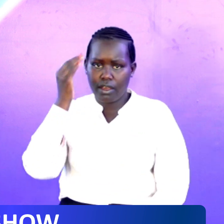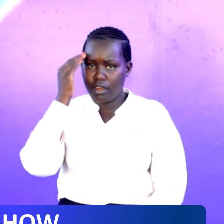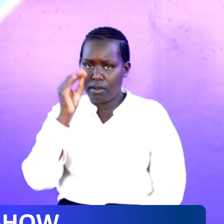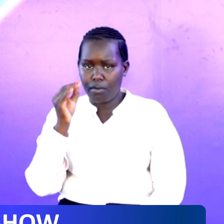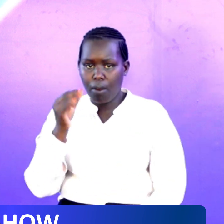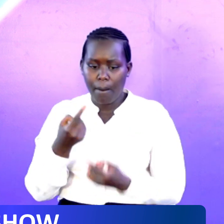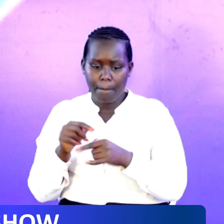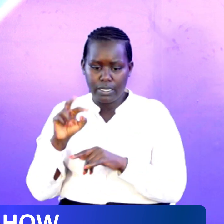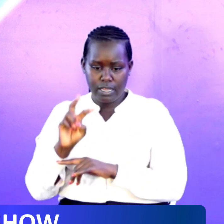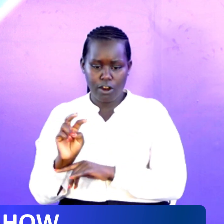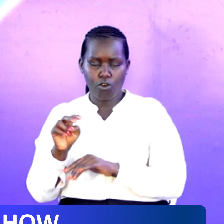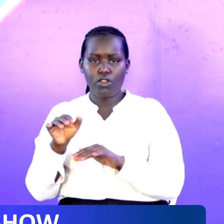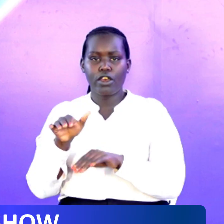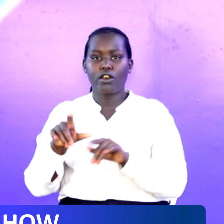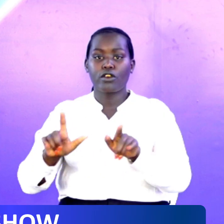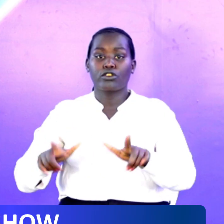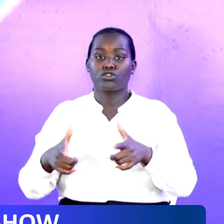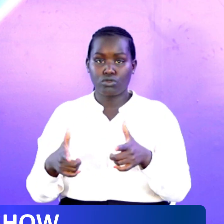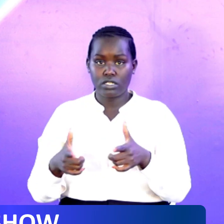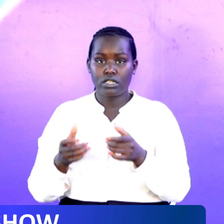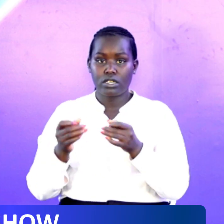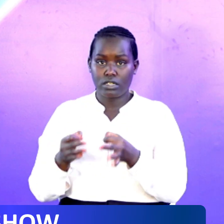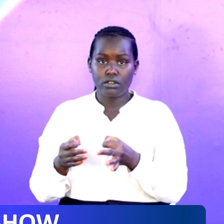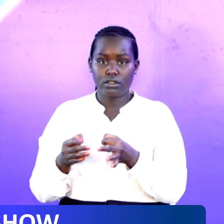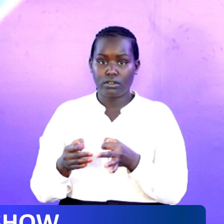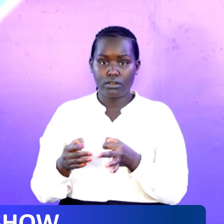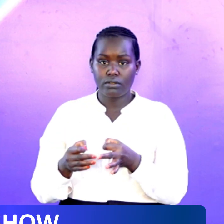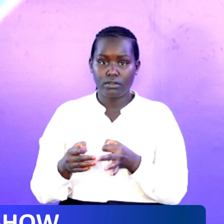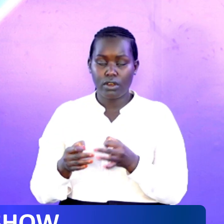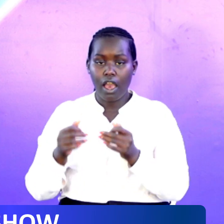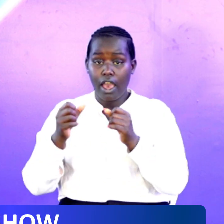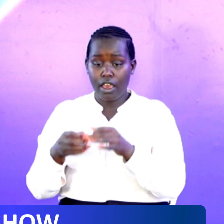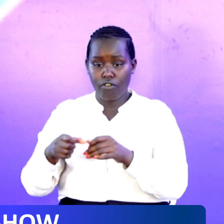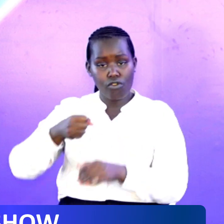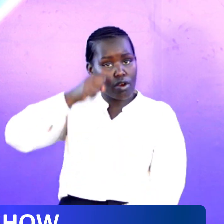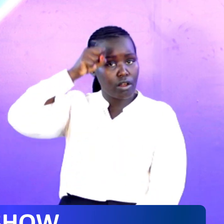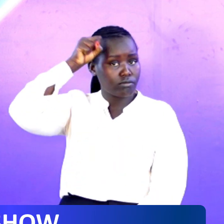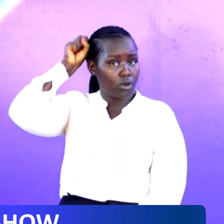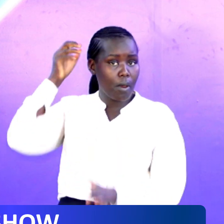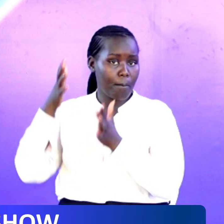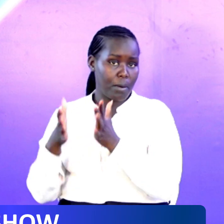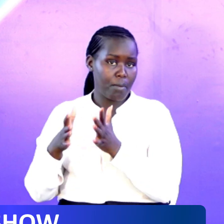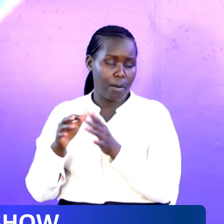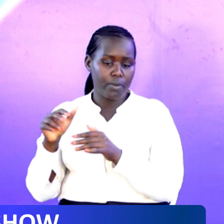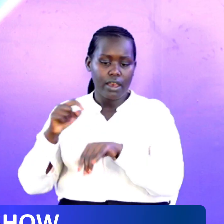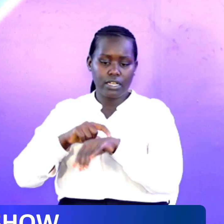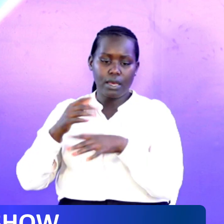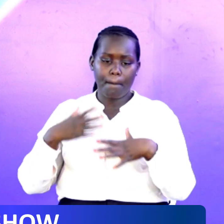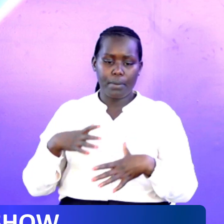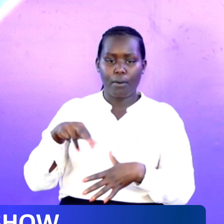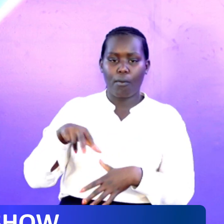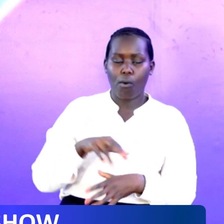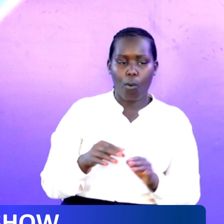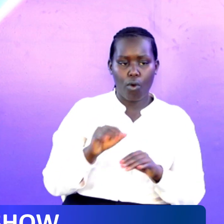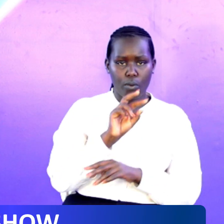And if you are, the guy who cut their hair is called what? A barber. A barber. If you're a barber, when people walk, don't look at their shoes, look at their hair. So Ndindi Nyoro